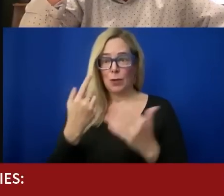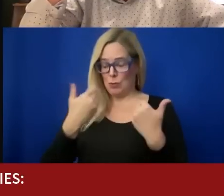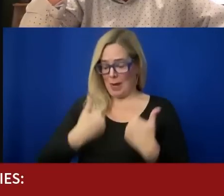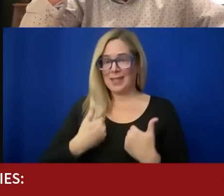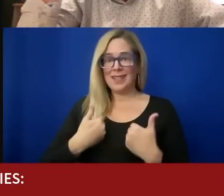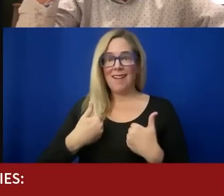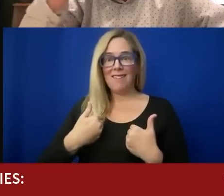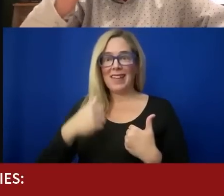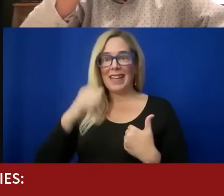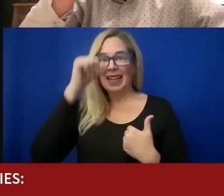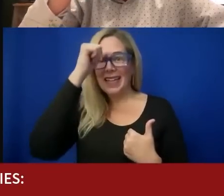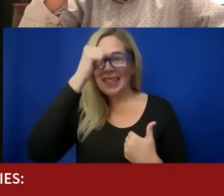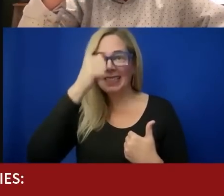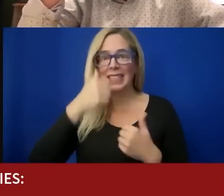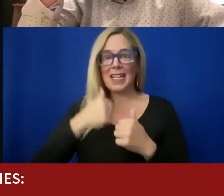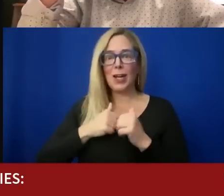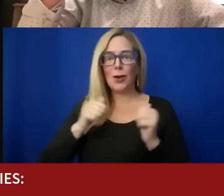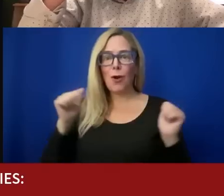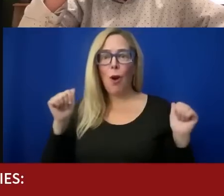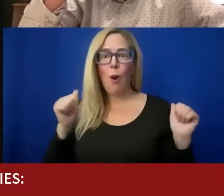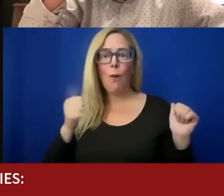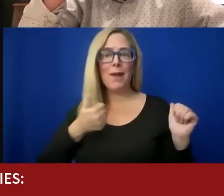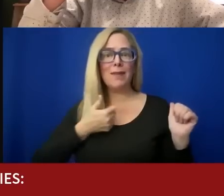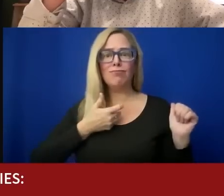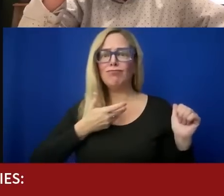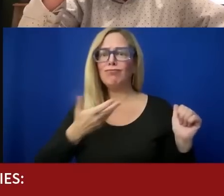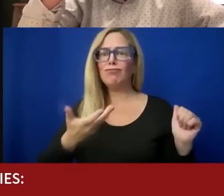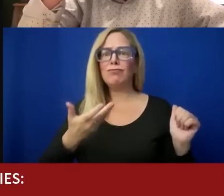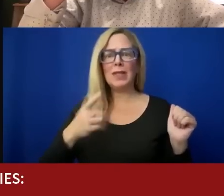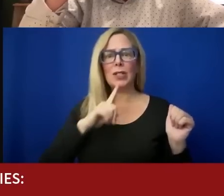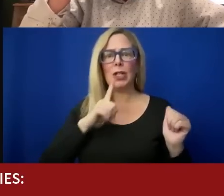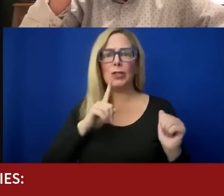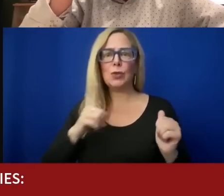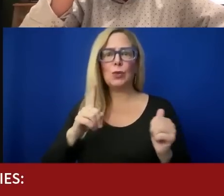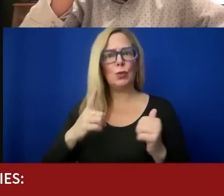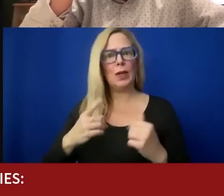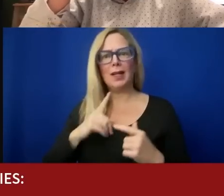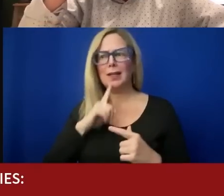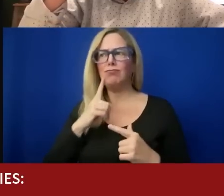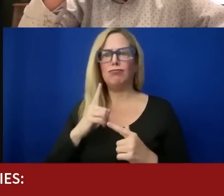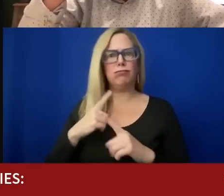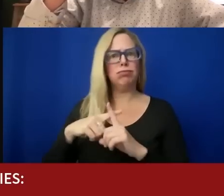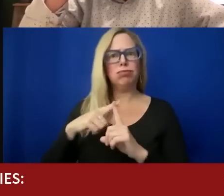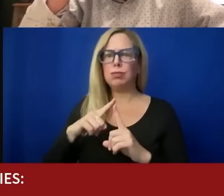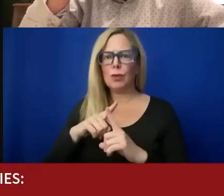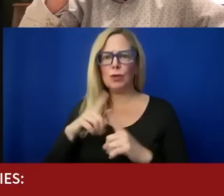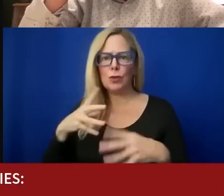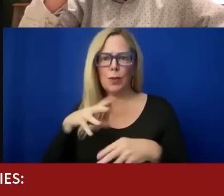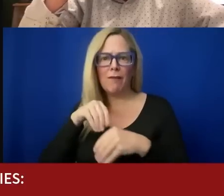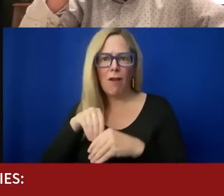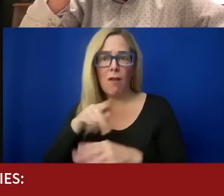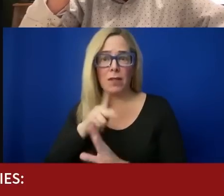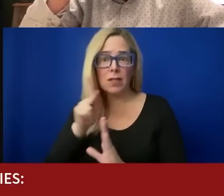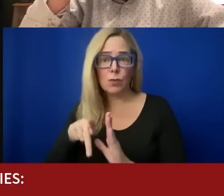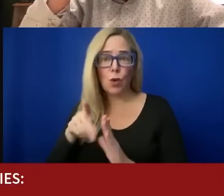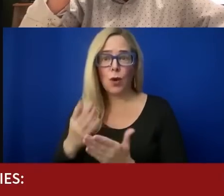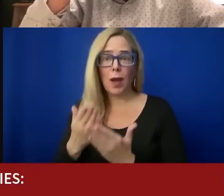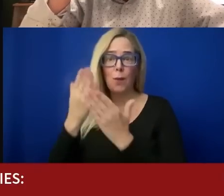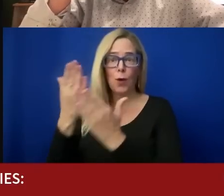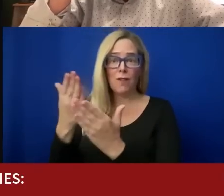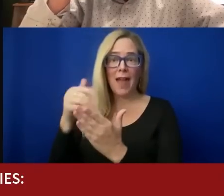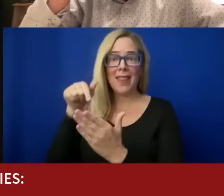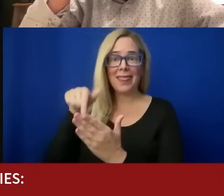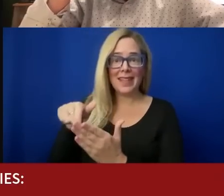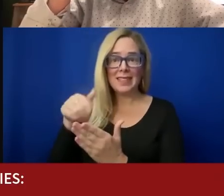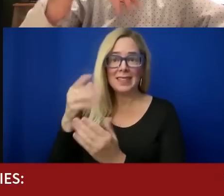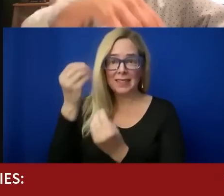and out to be part of a study. And so it's really rewarding to be part of this program to present some of this information. So I will jump away from my soapbox,